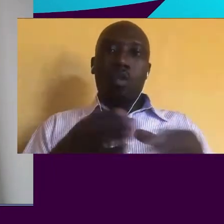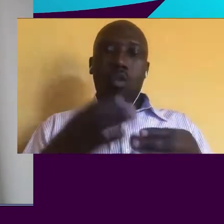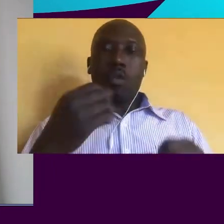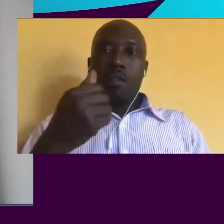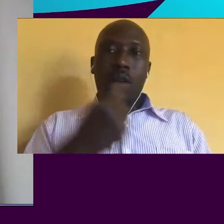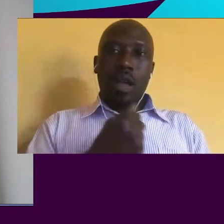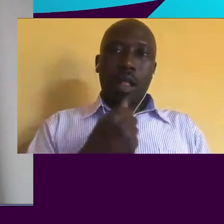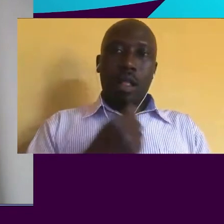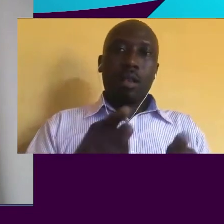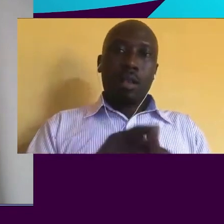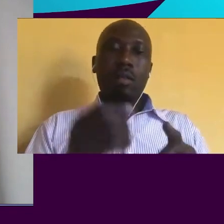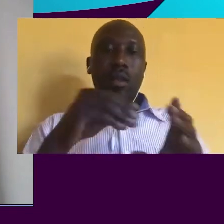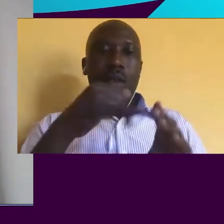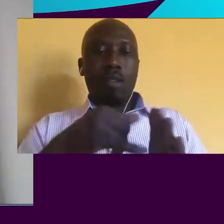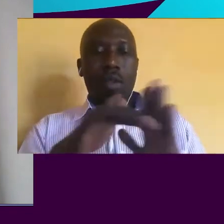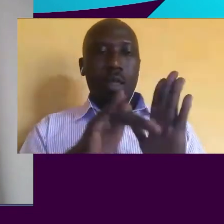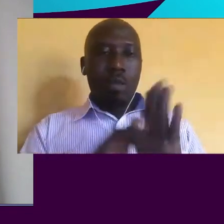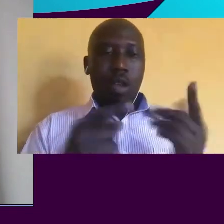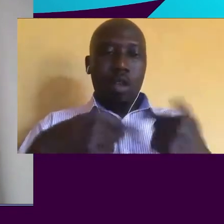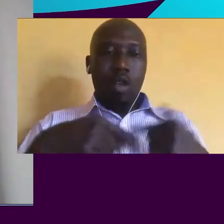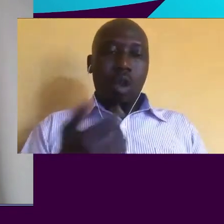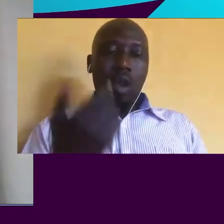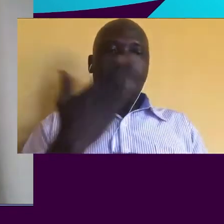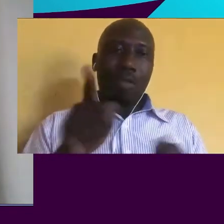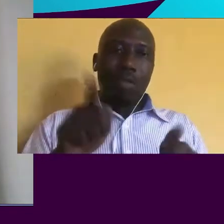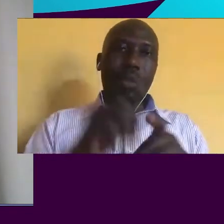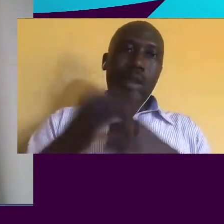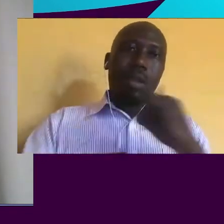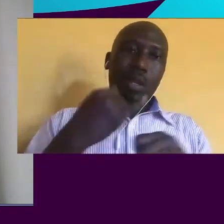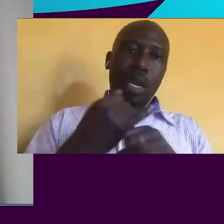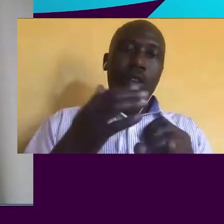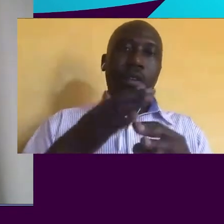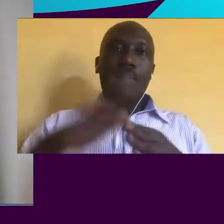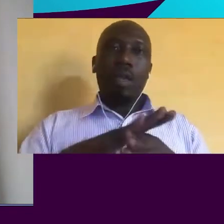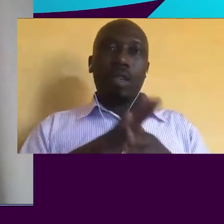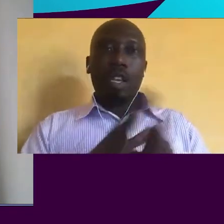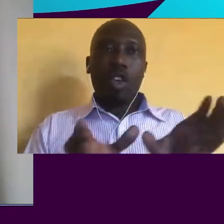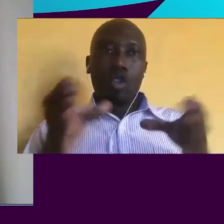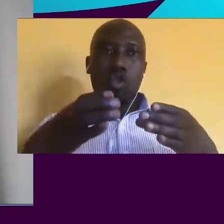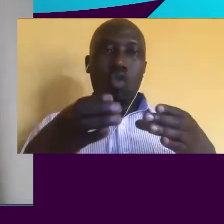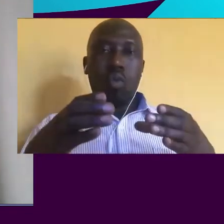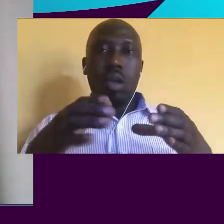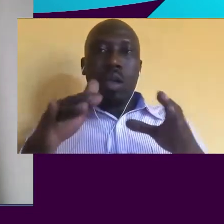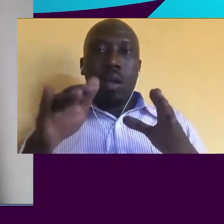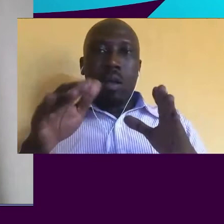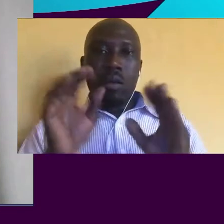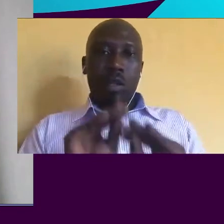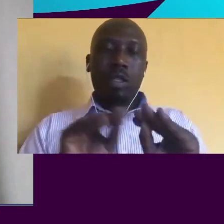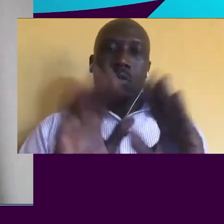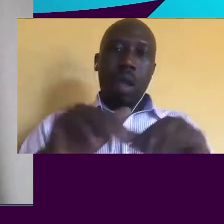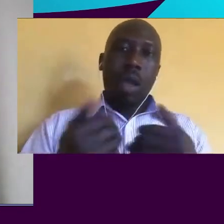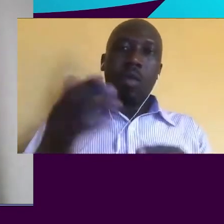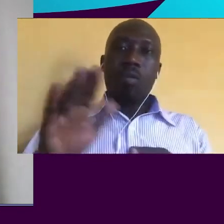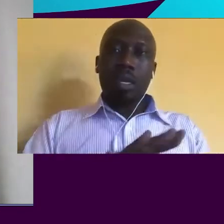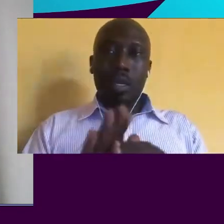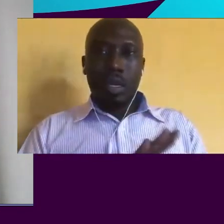that we run called the International Enterprise Program. So teaching them how enterprise and football go